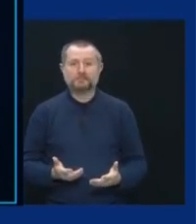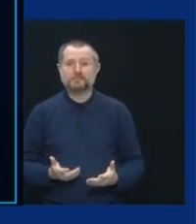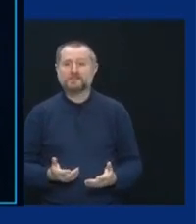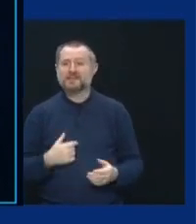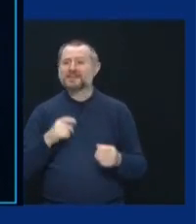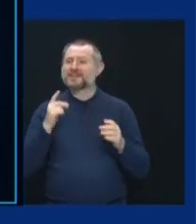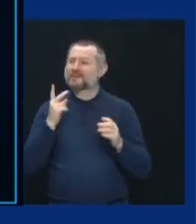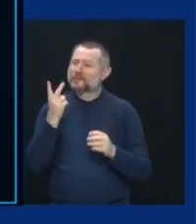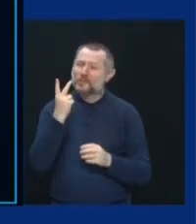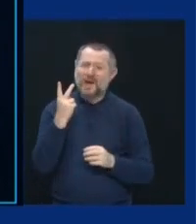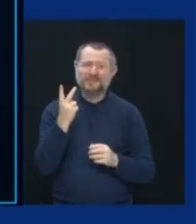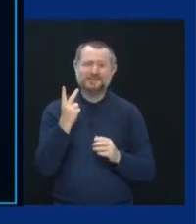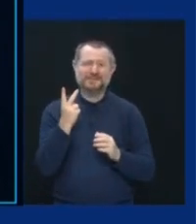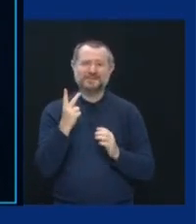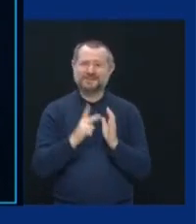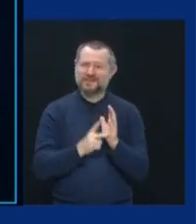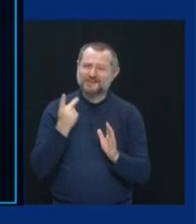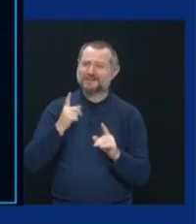week,